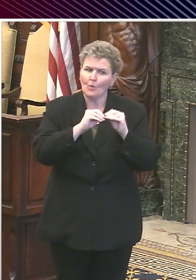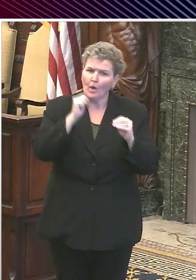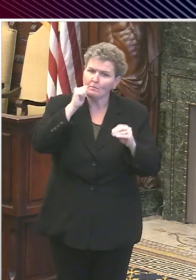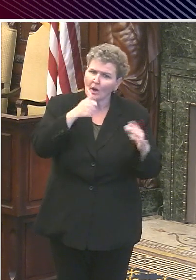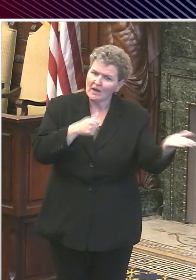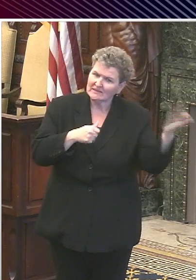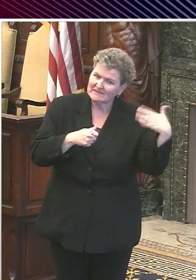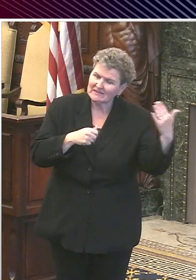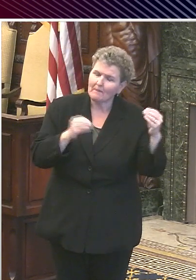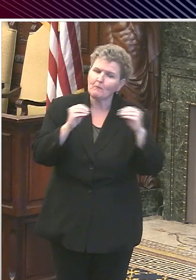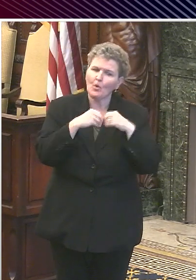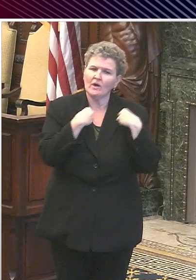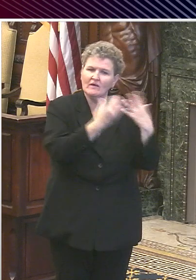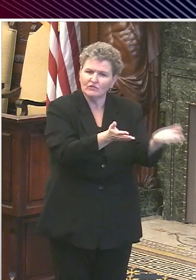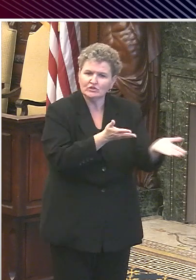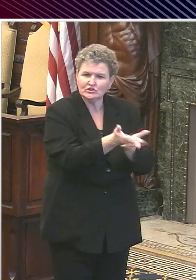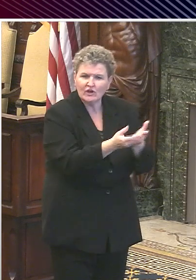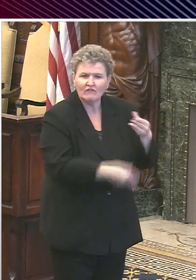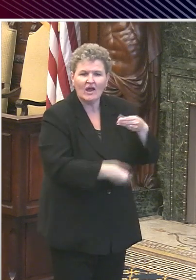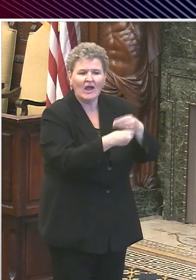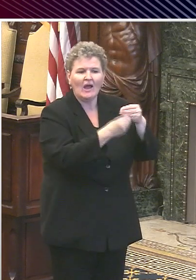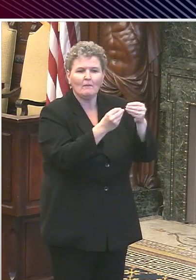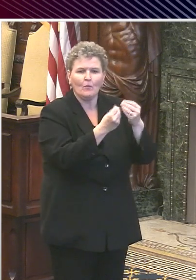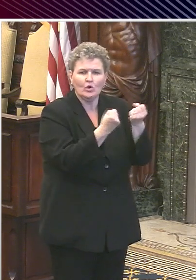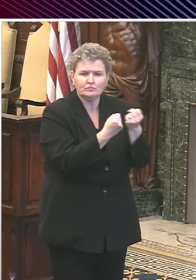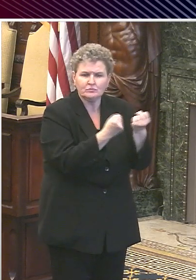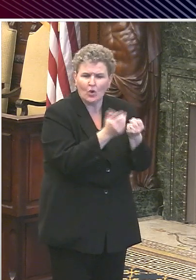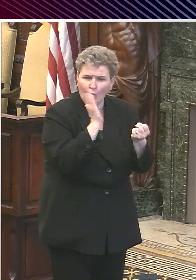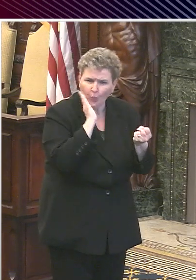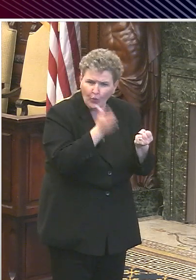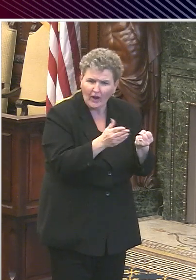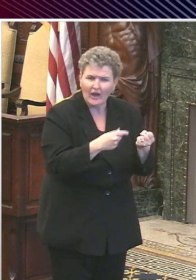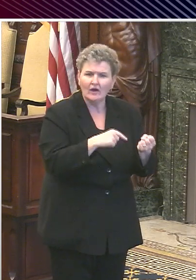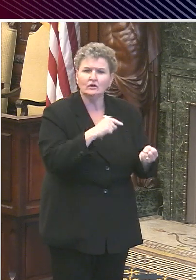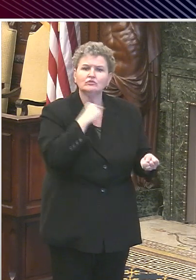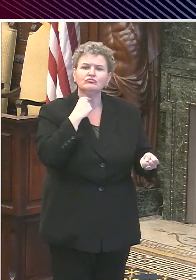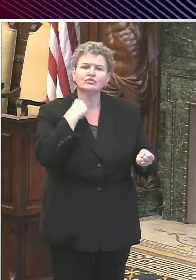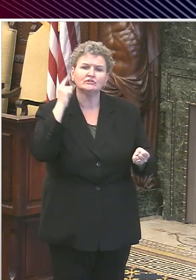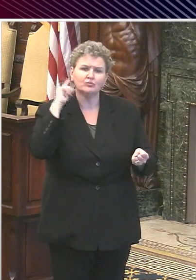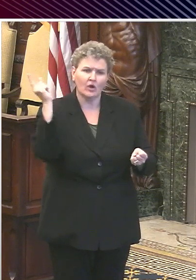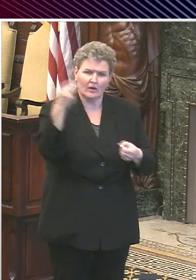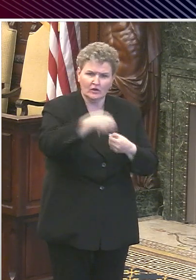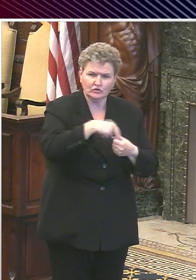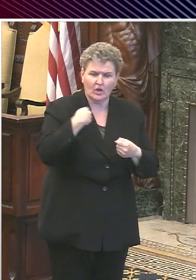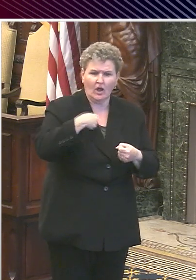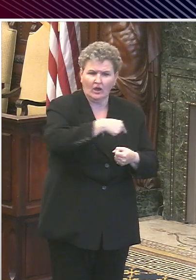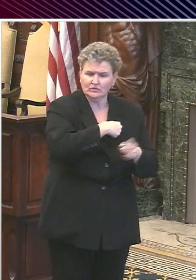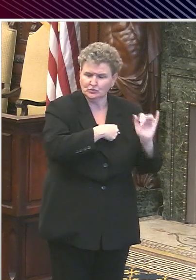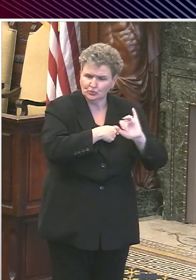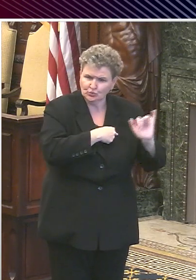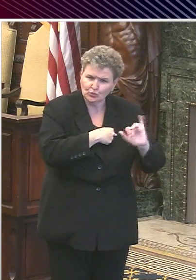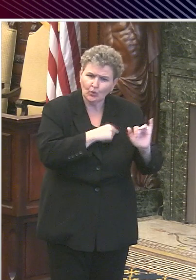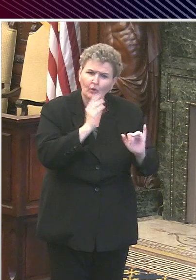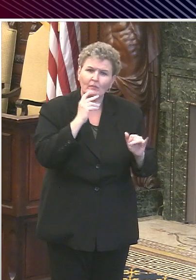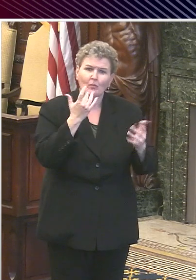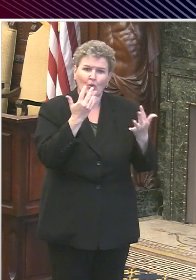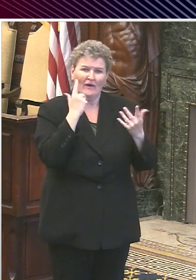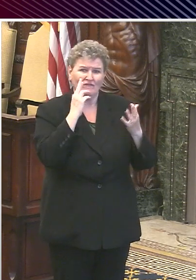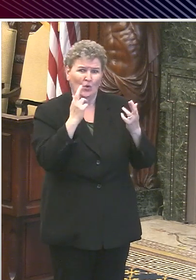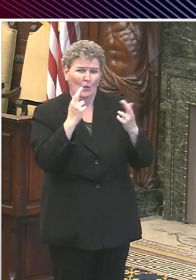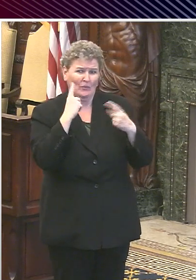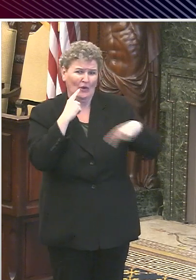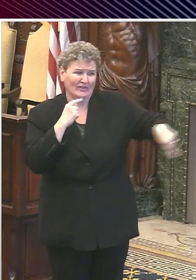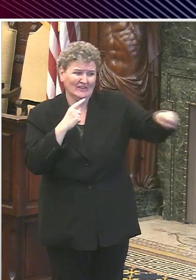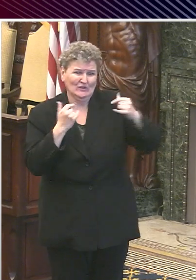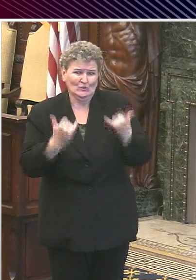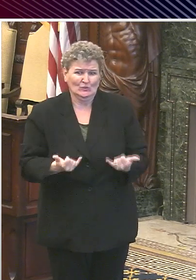and supports, including members of the clergy who will join us tomorrow. Folks are out there today as well. They've been out there